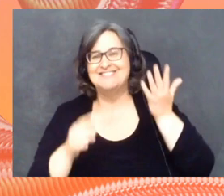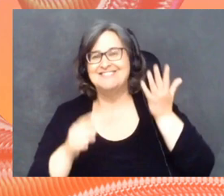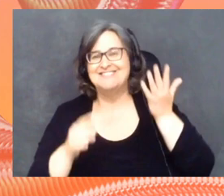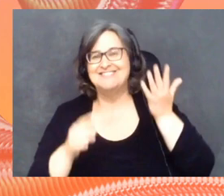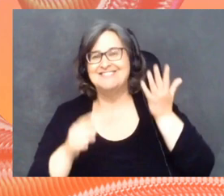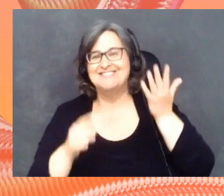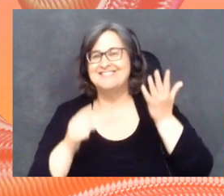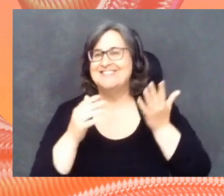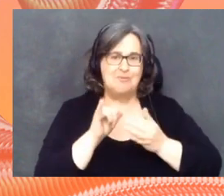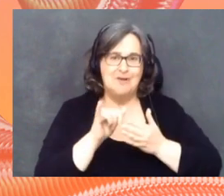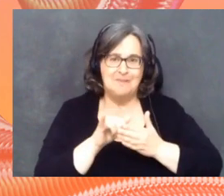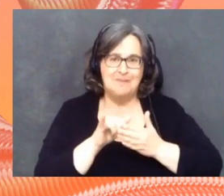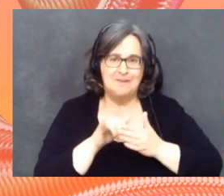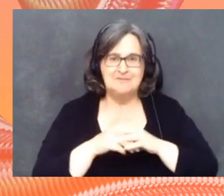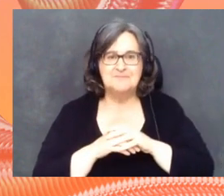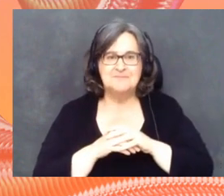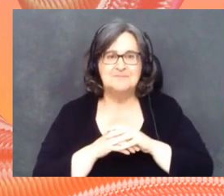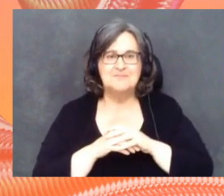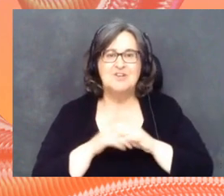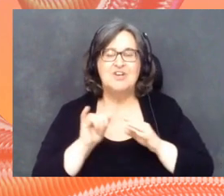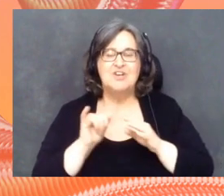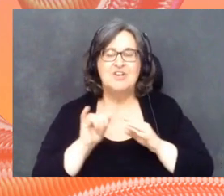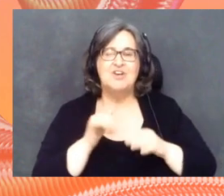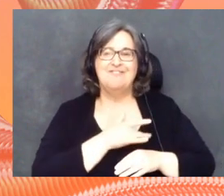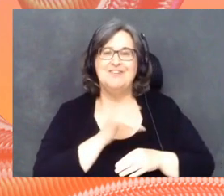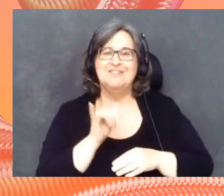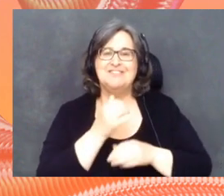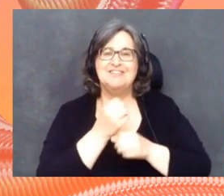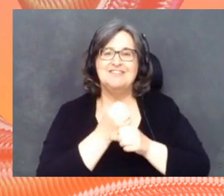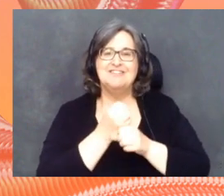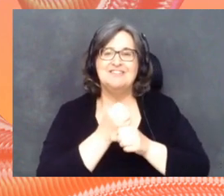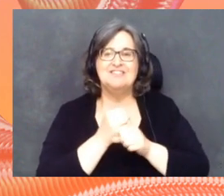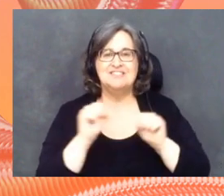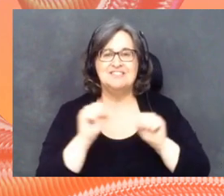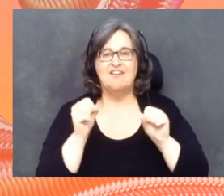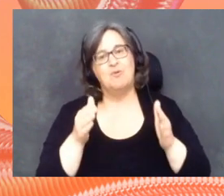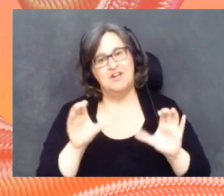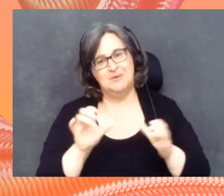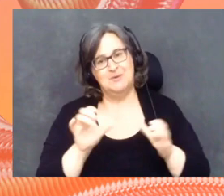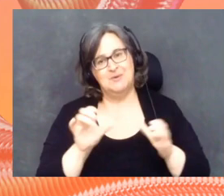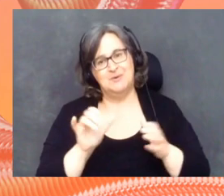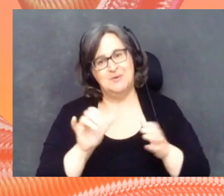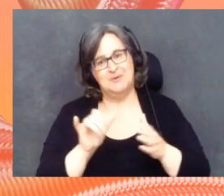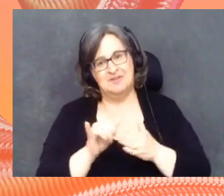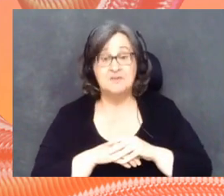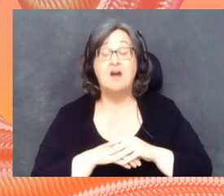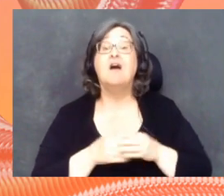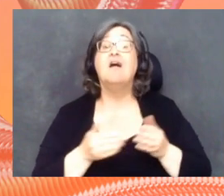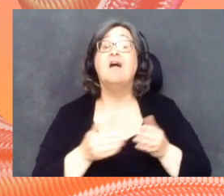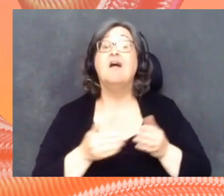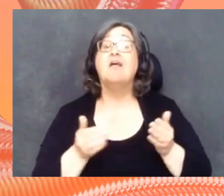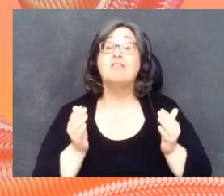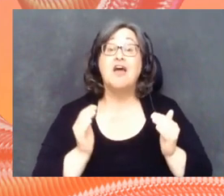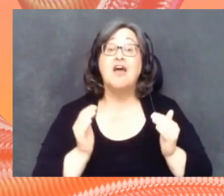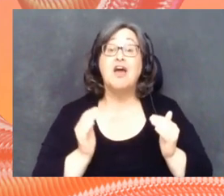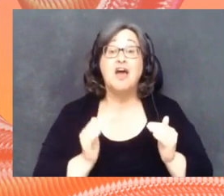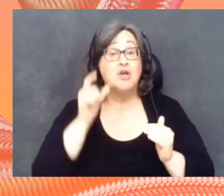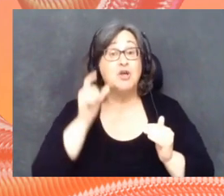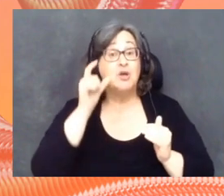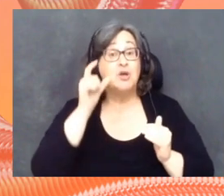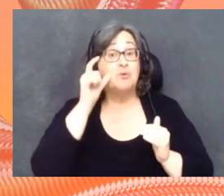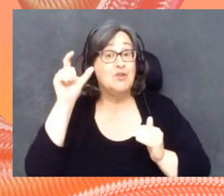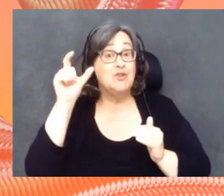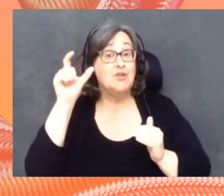that. This feels like a space to do that. And then the moon is also sitting